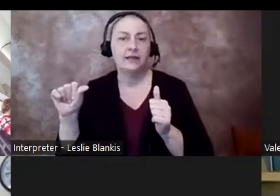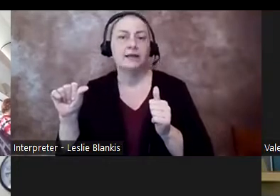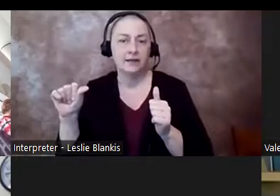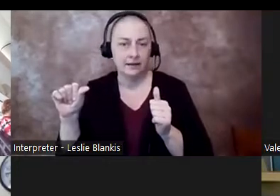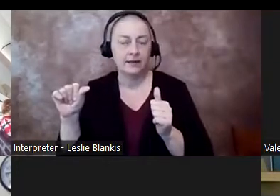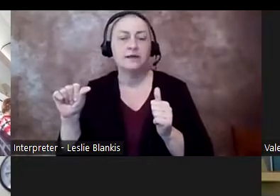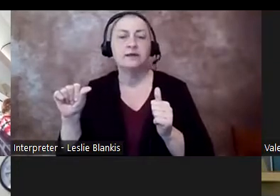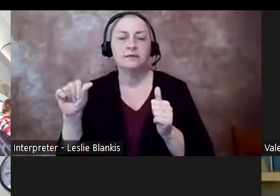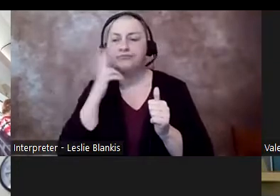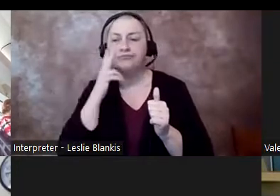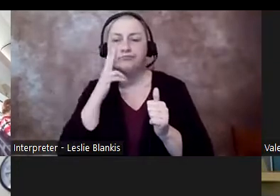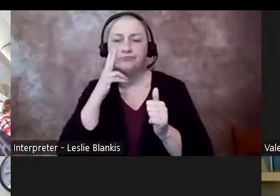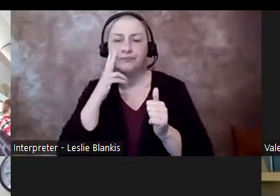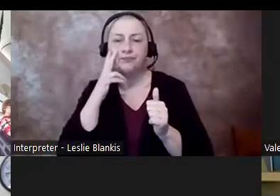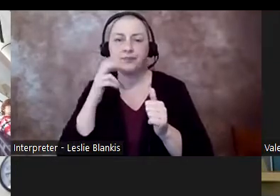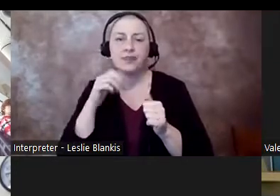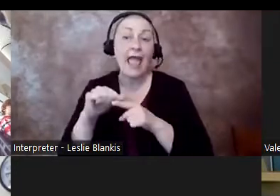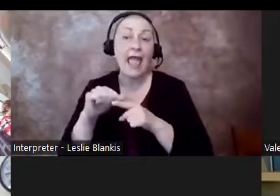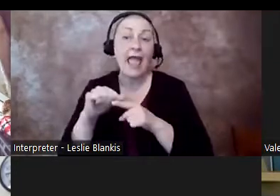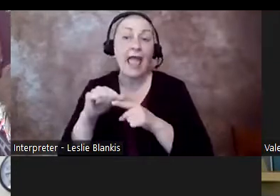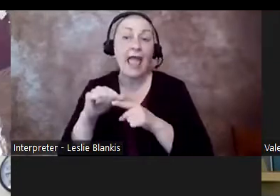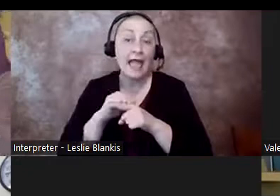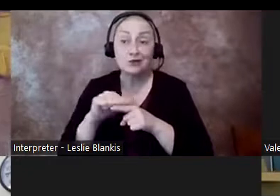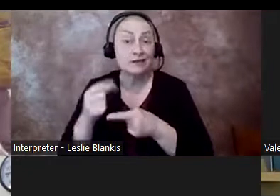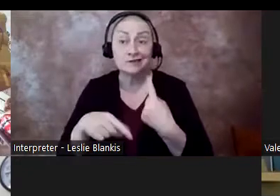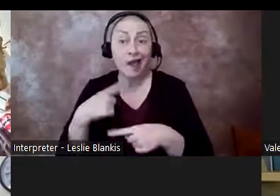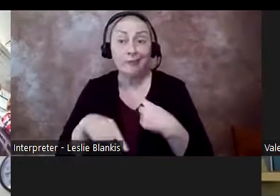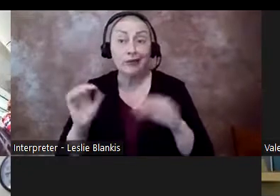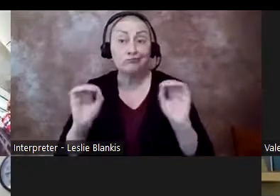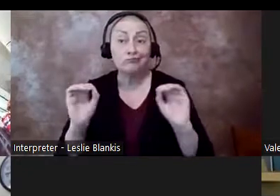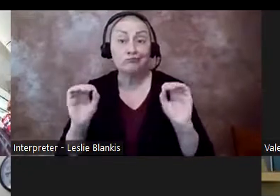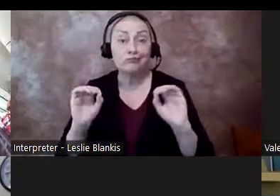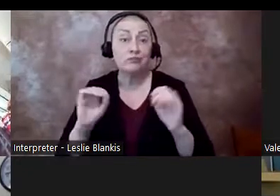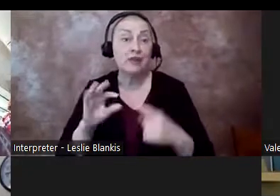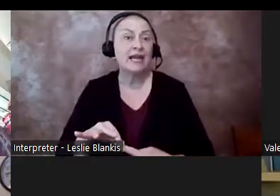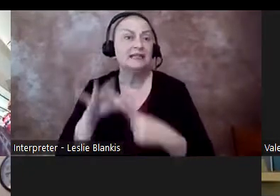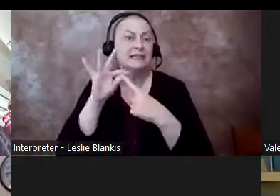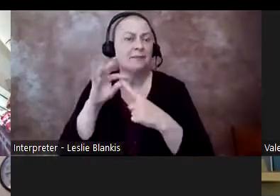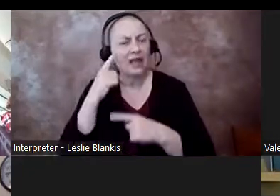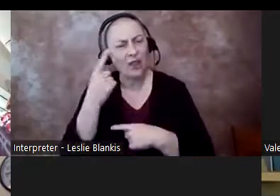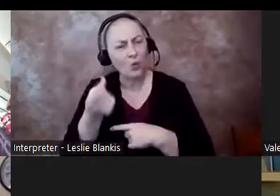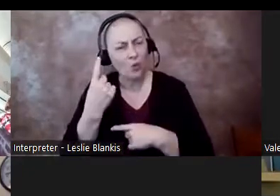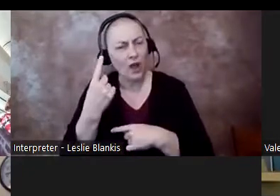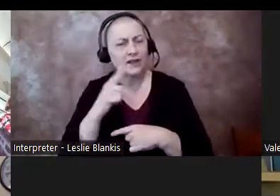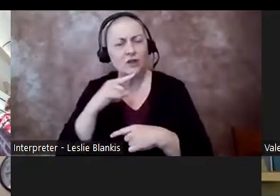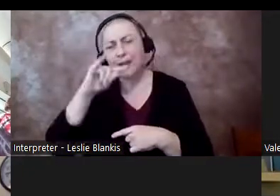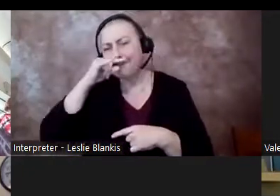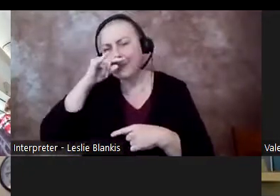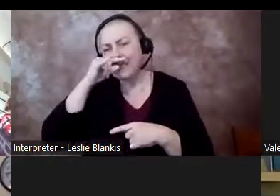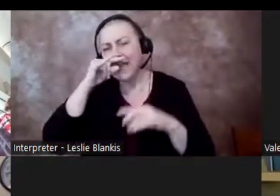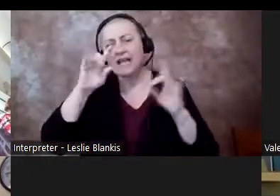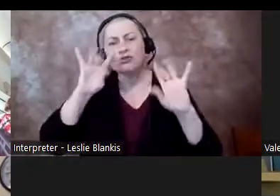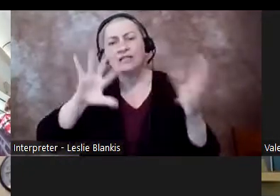let's see, exercises coming up, except for maybe, I think there's a pediatric